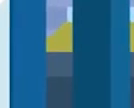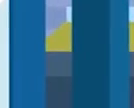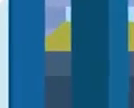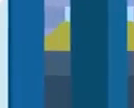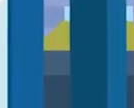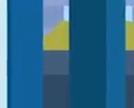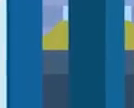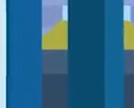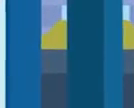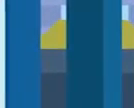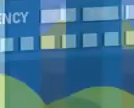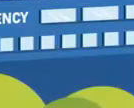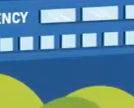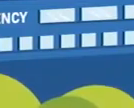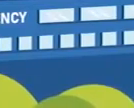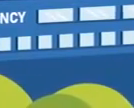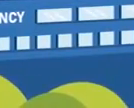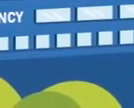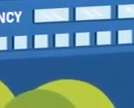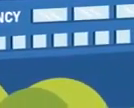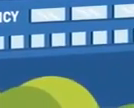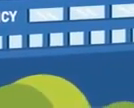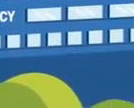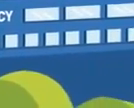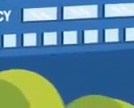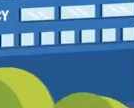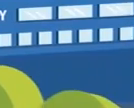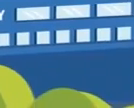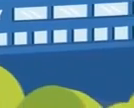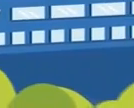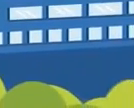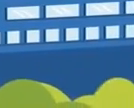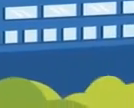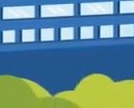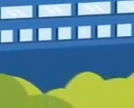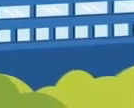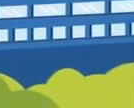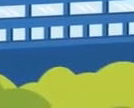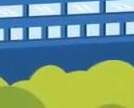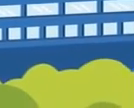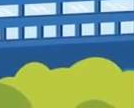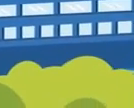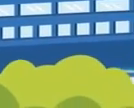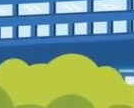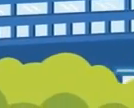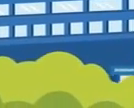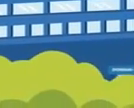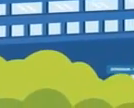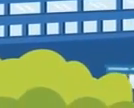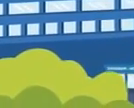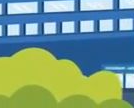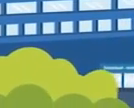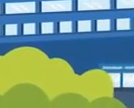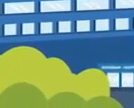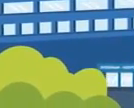proper treatment of COVID-19. The typical daily symptoms are concluded from the study of 138 patients at Zhongyang